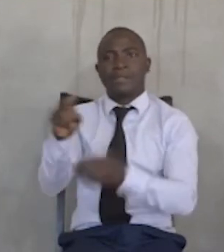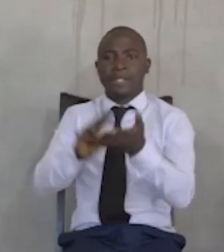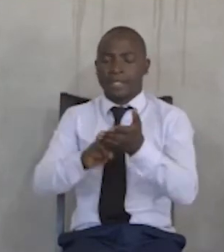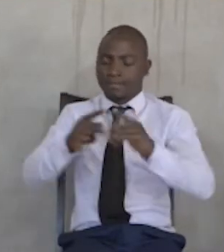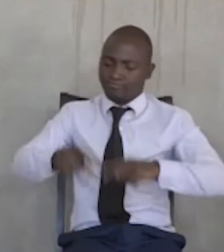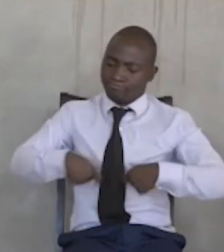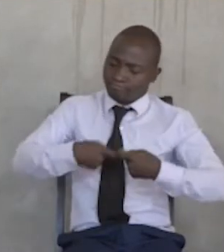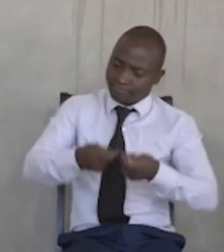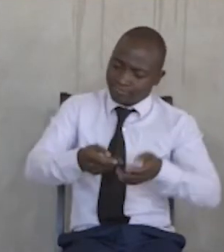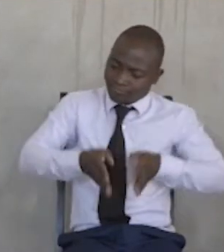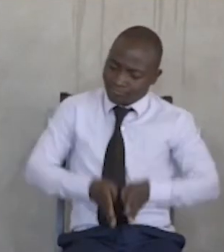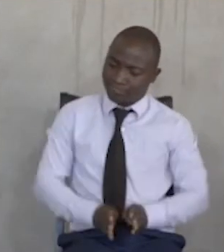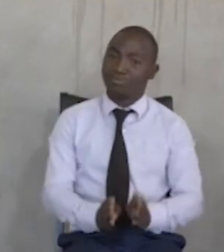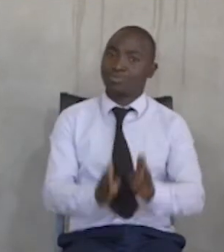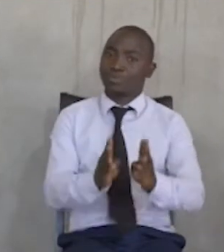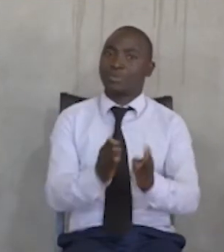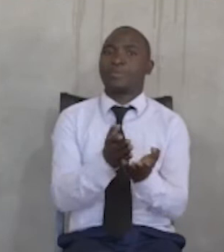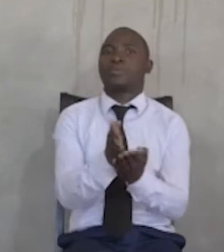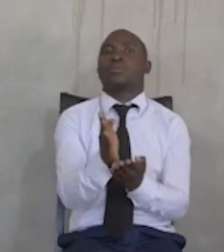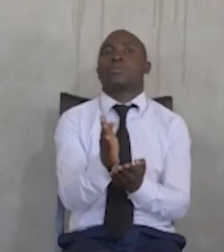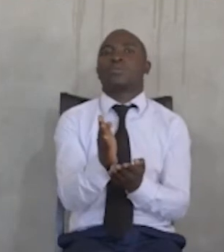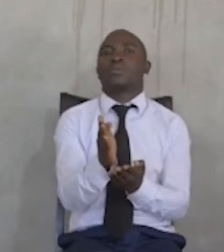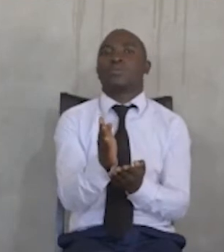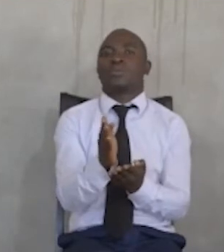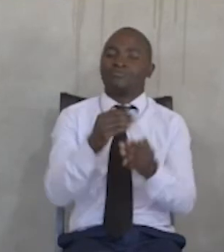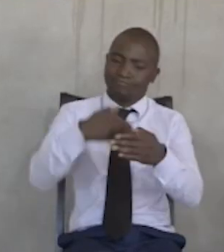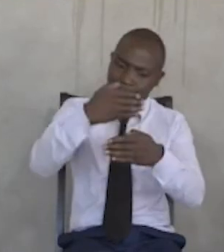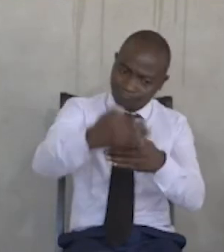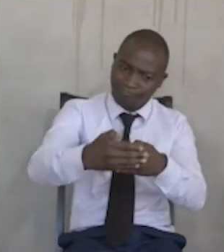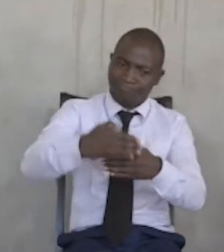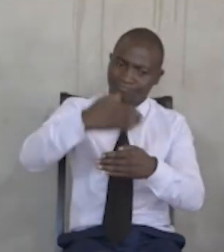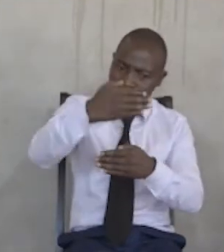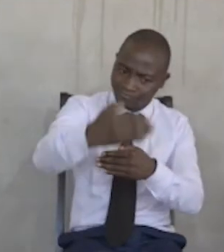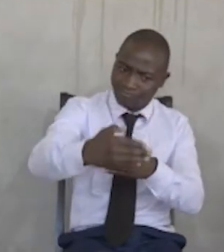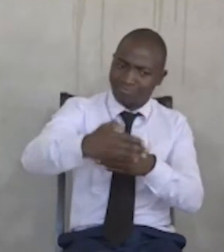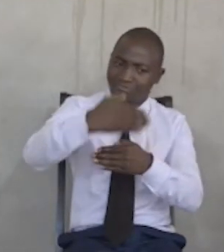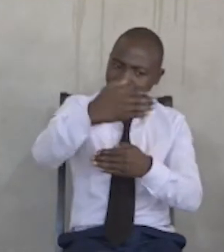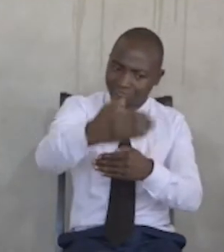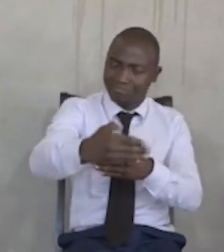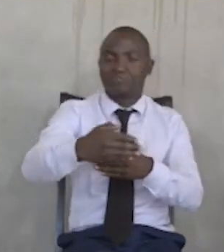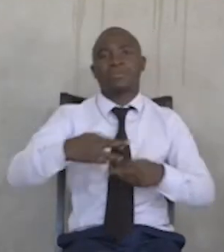next generation. So they are important for reproduction.